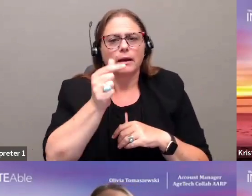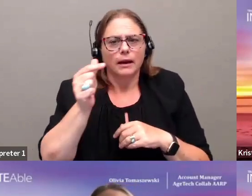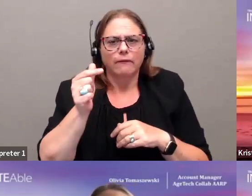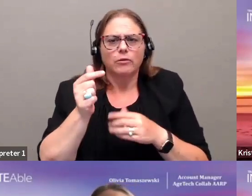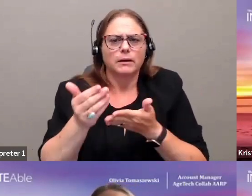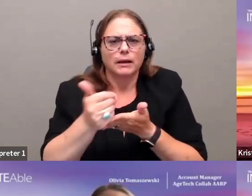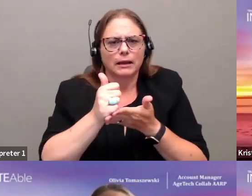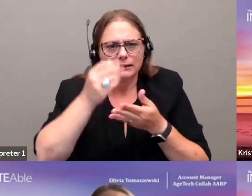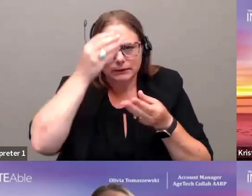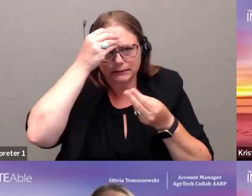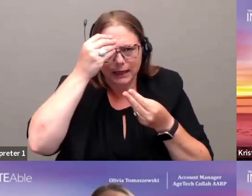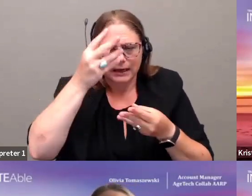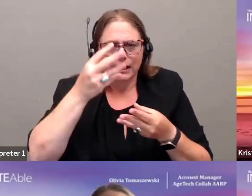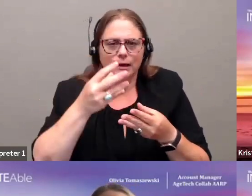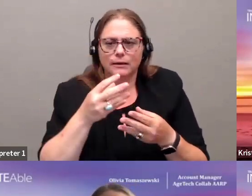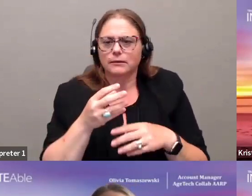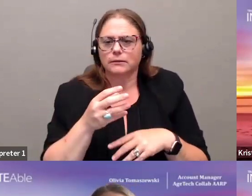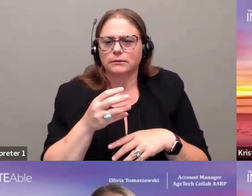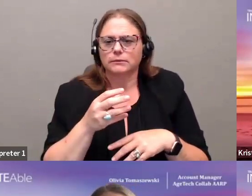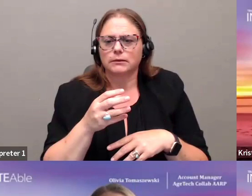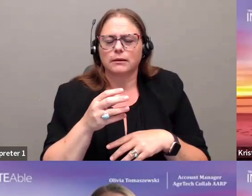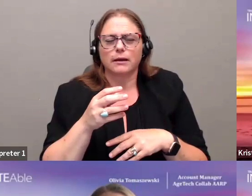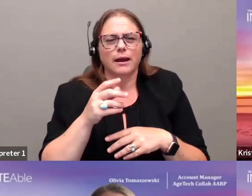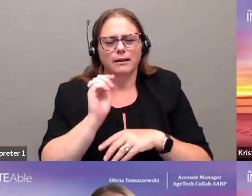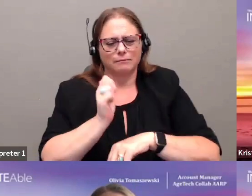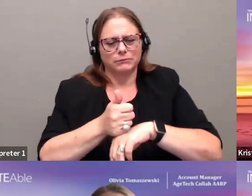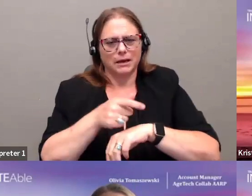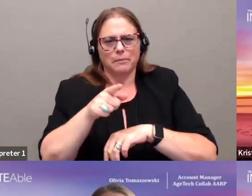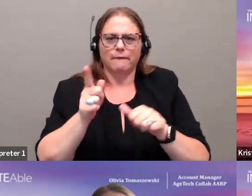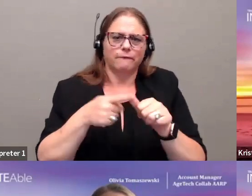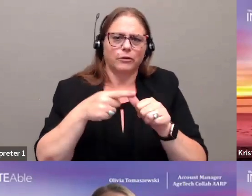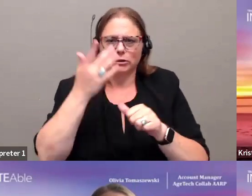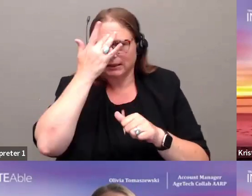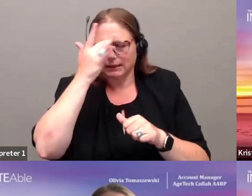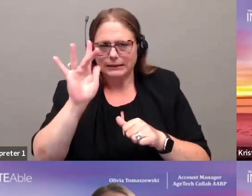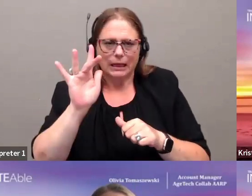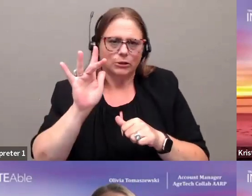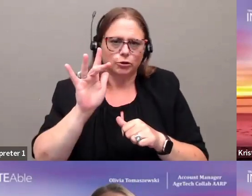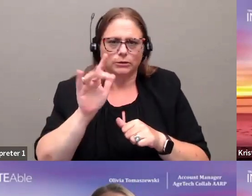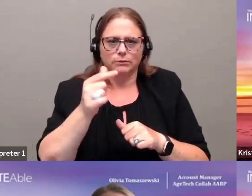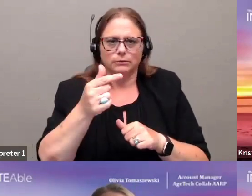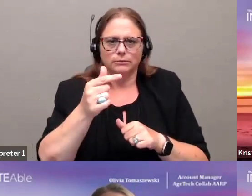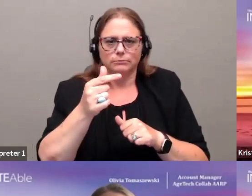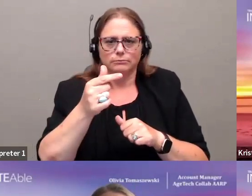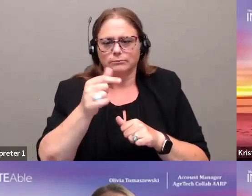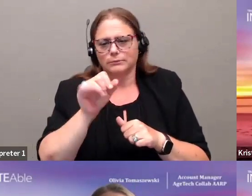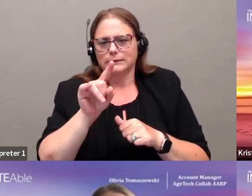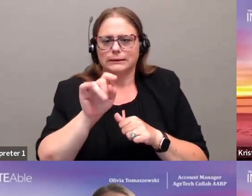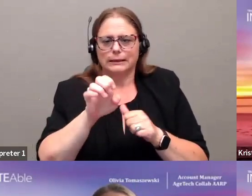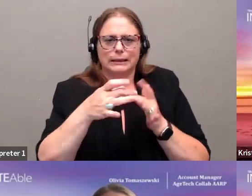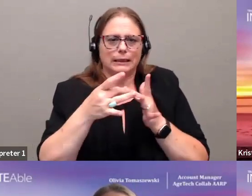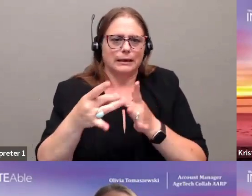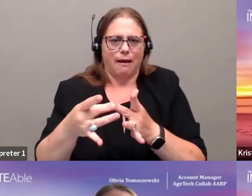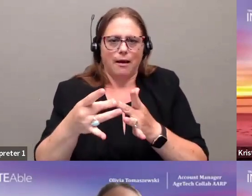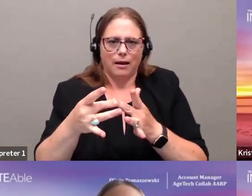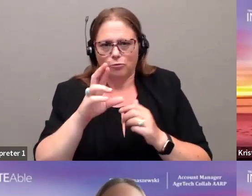build a moat around Glide as the first intelligent guide consumer robot device that we see out and about in our day-to-day